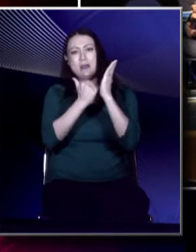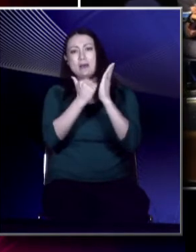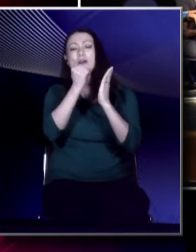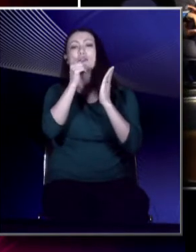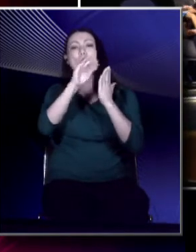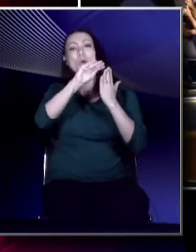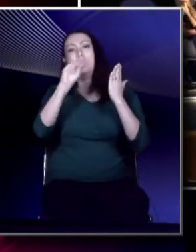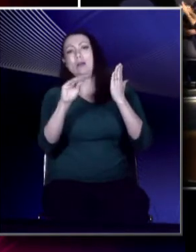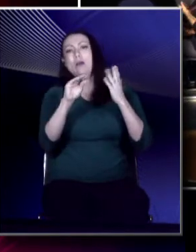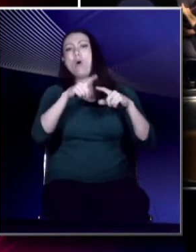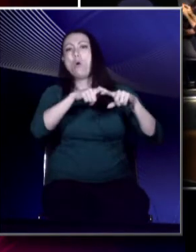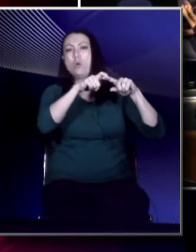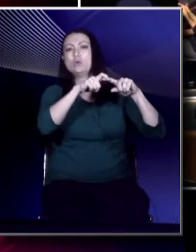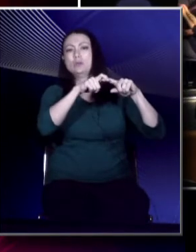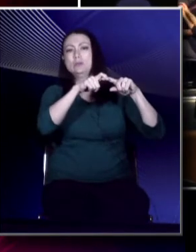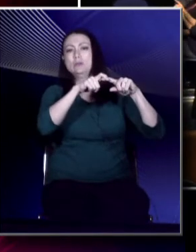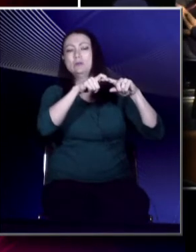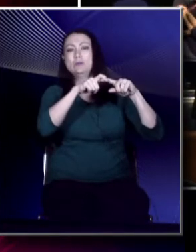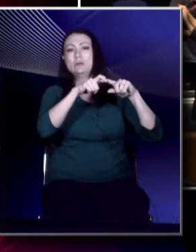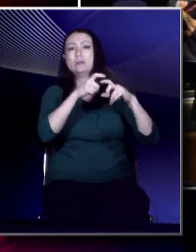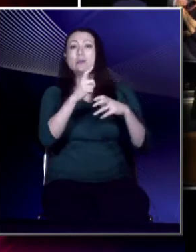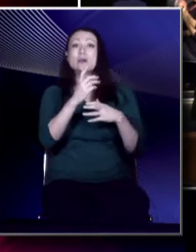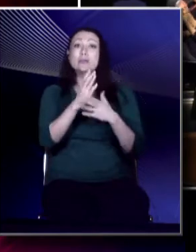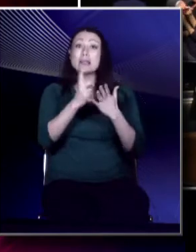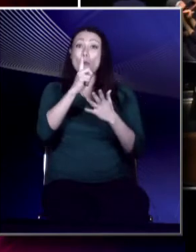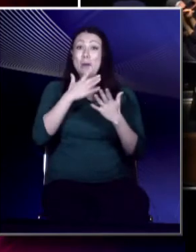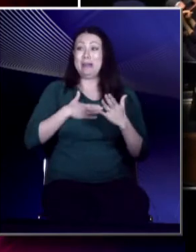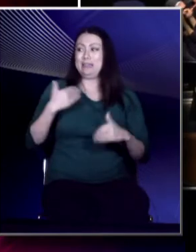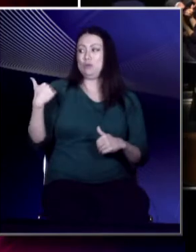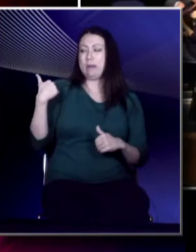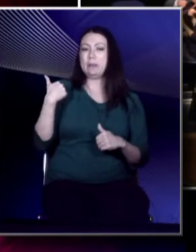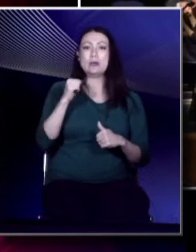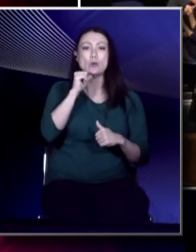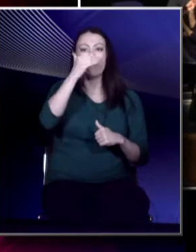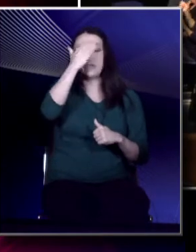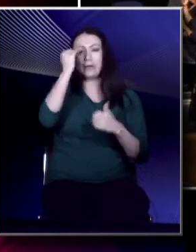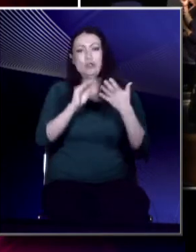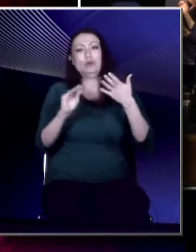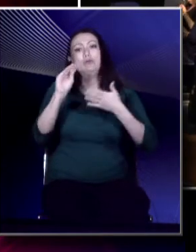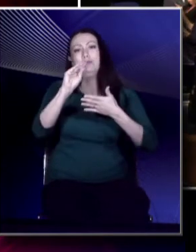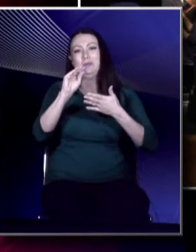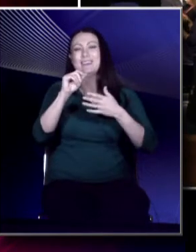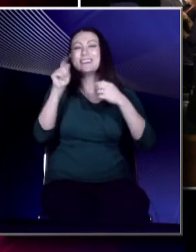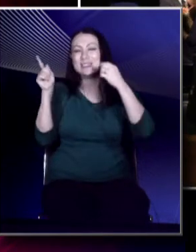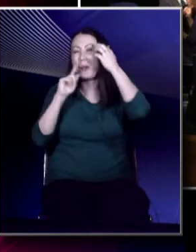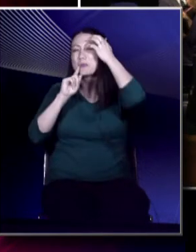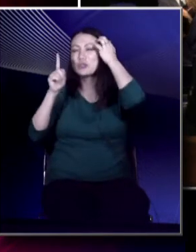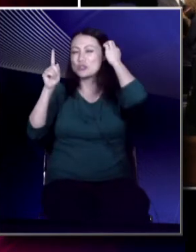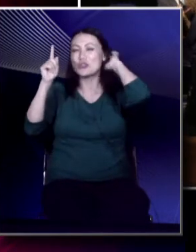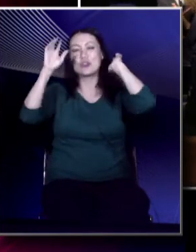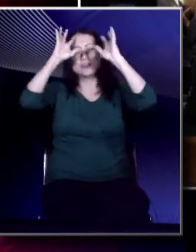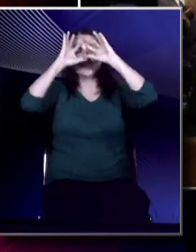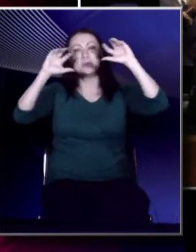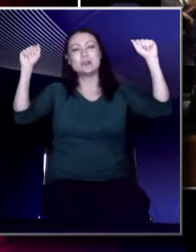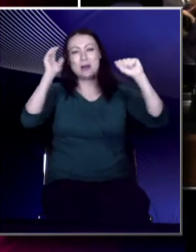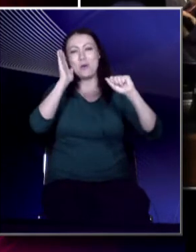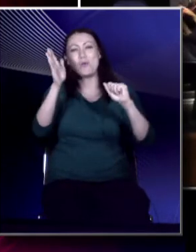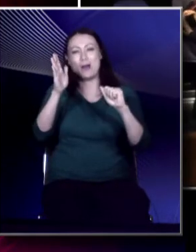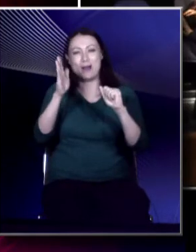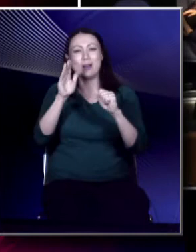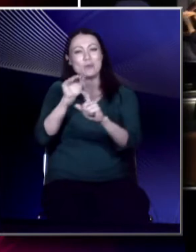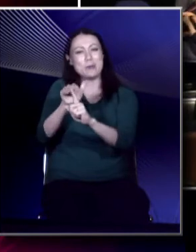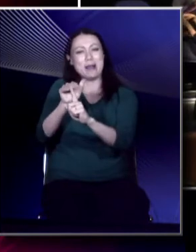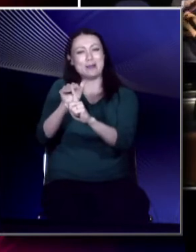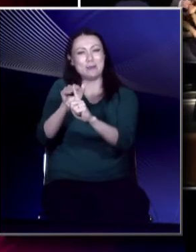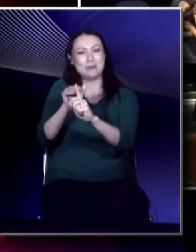put that one on hold, come back to it. Somebody just please remind me just so I don't forget to come back to it. I'm sure she will remind you when she walks in. Thank you. All